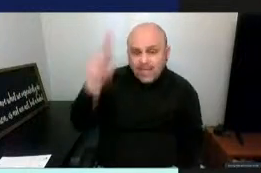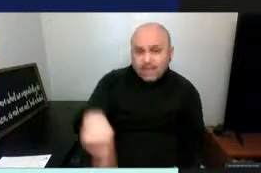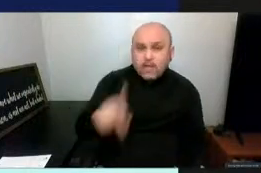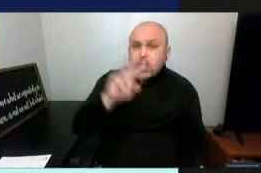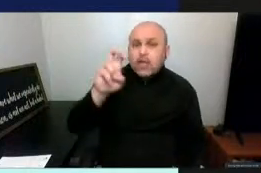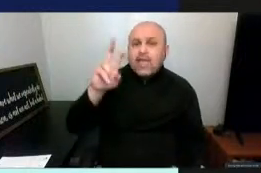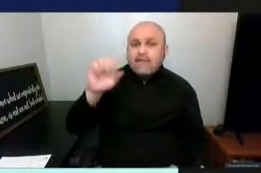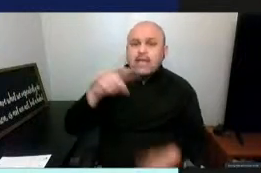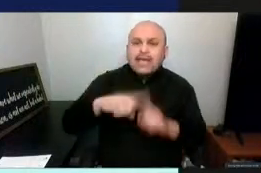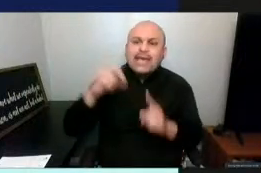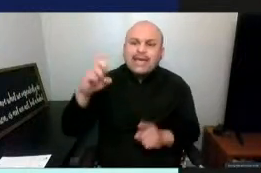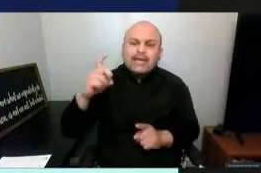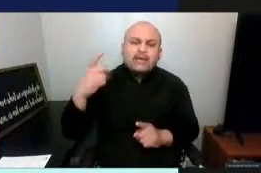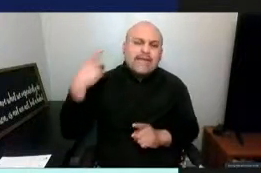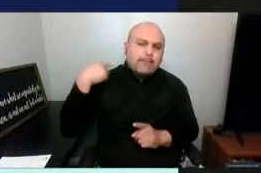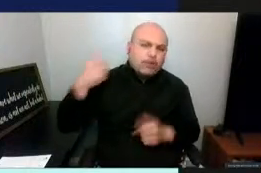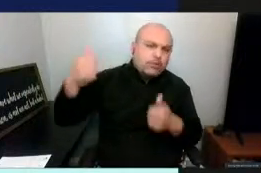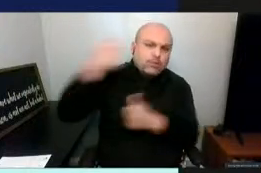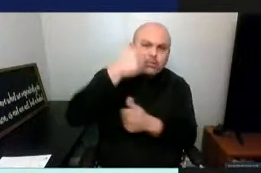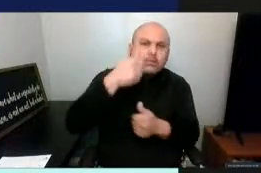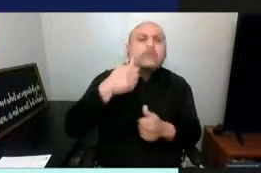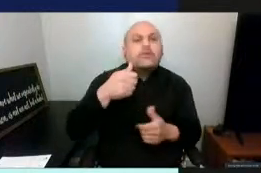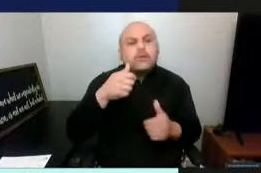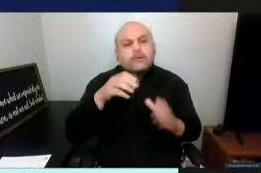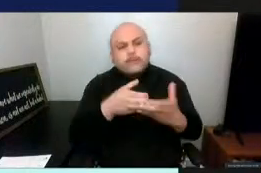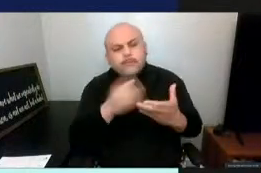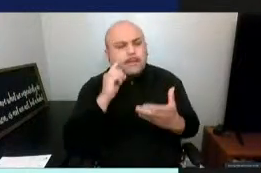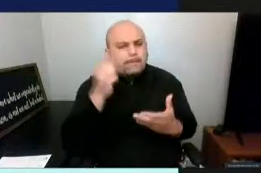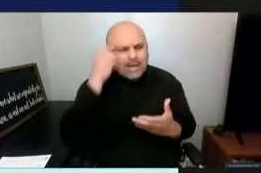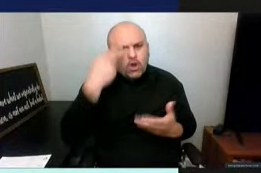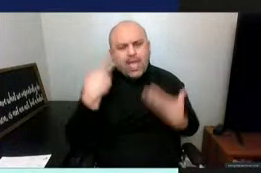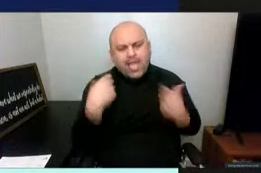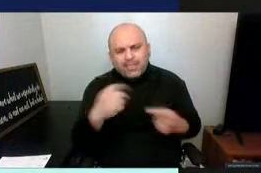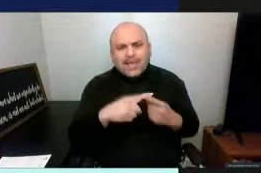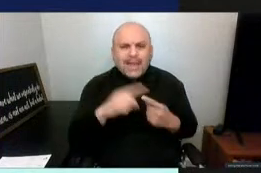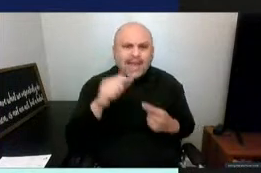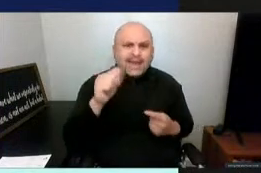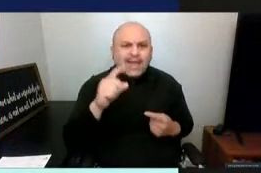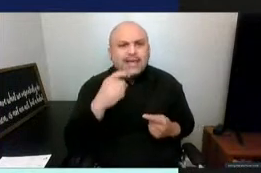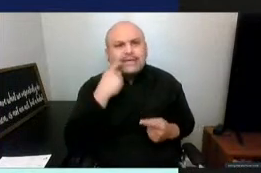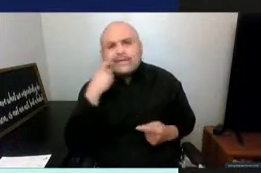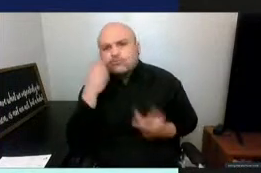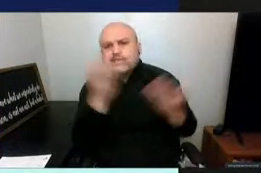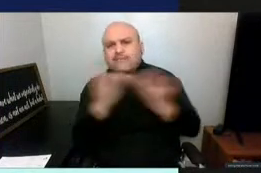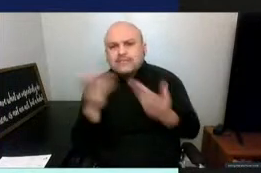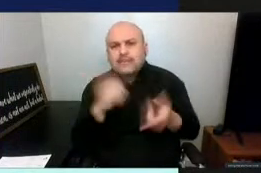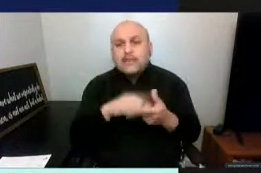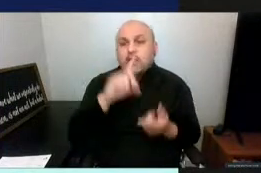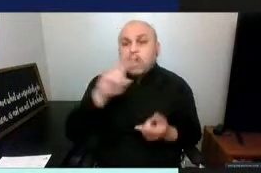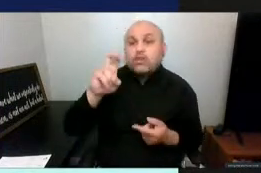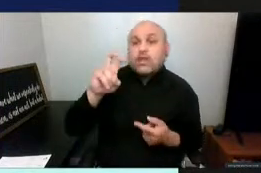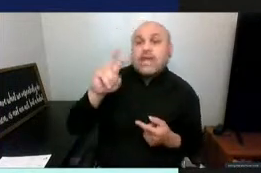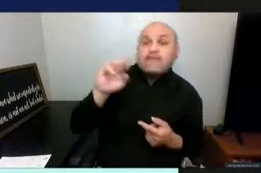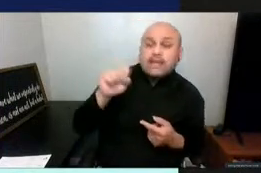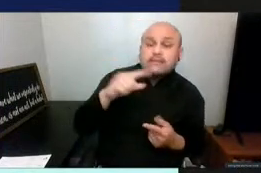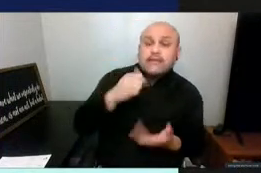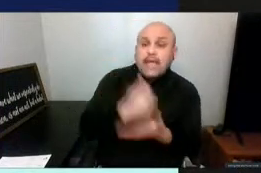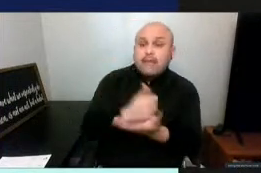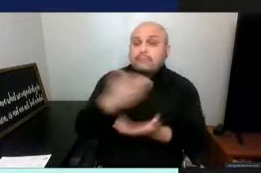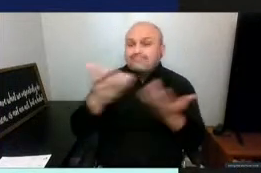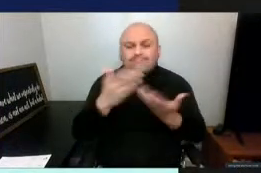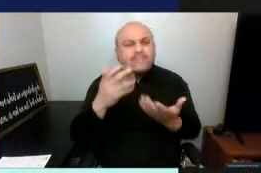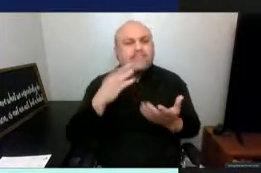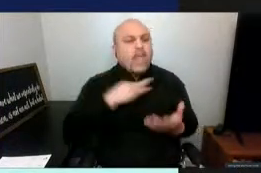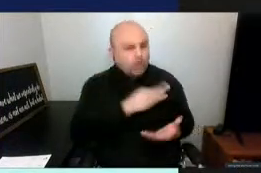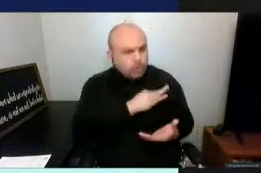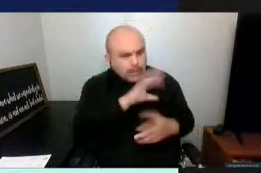for the Connecticut Department of Mental Health and Addiction Services. Dr. Evans has held faculty appointments at the Yale